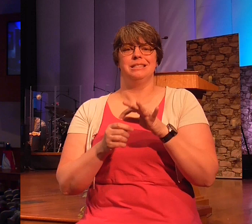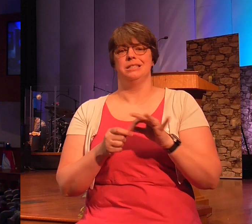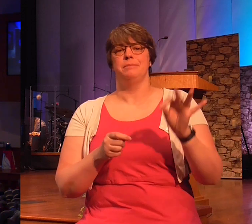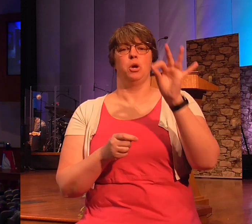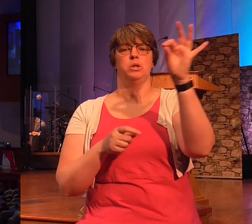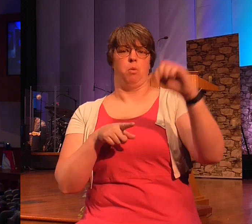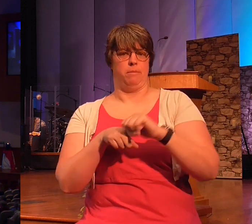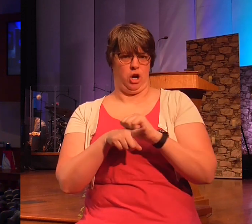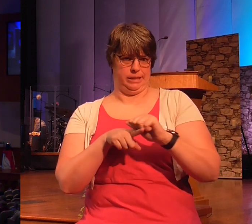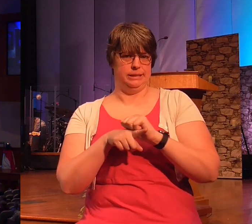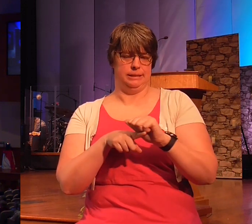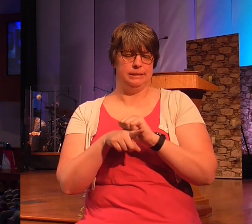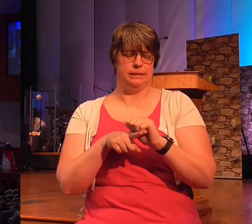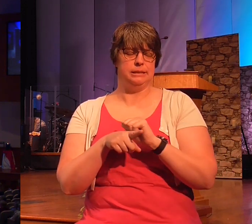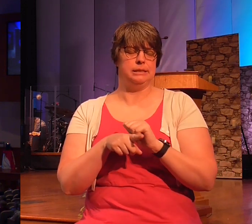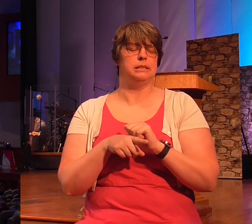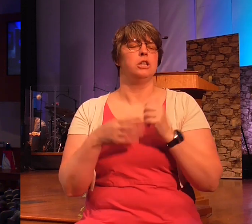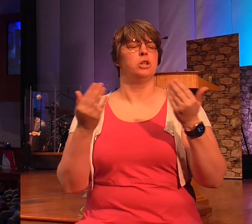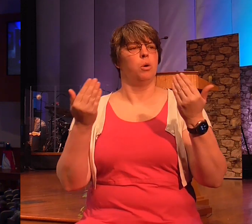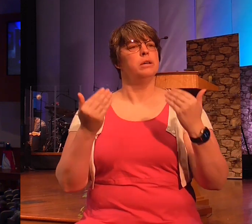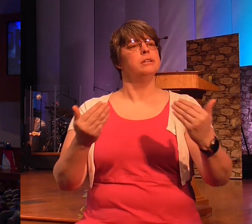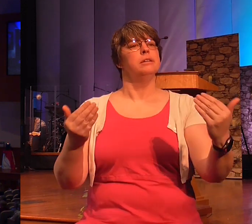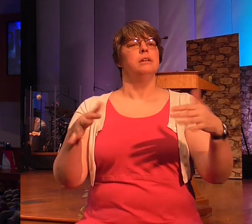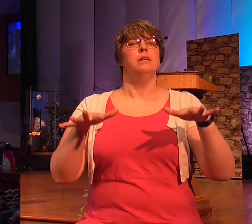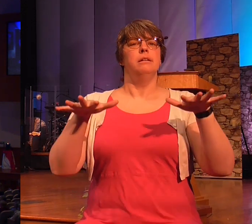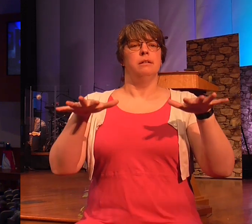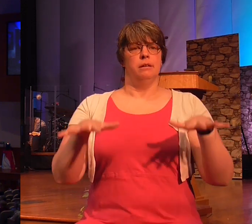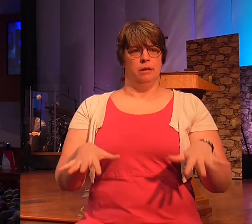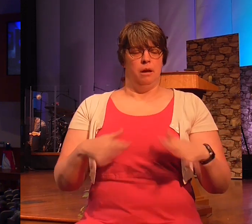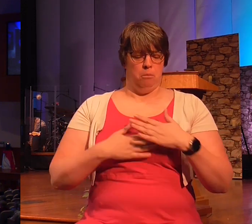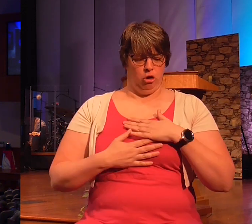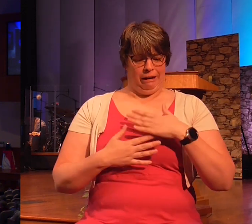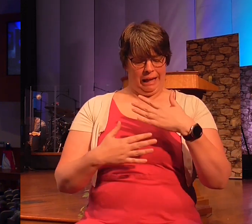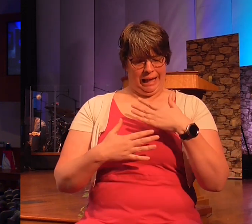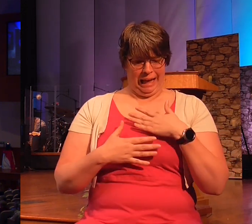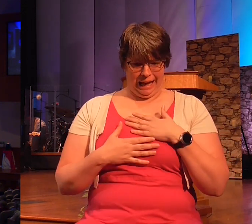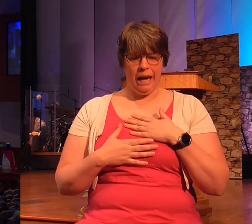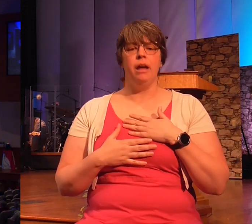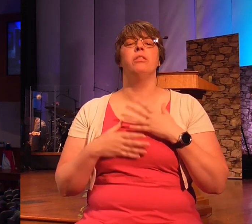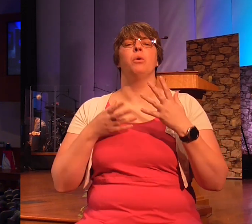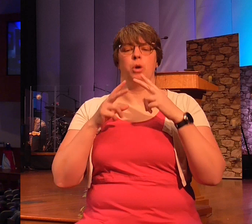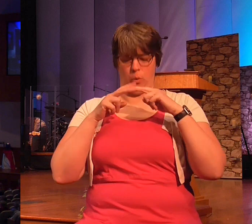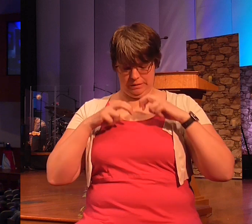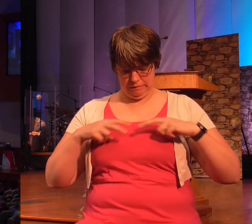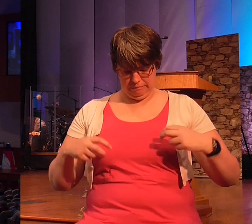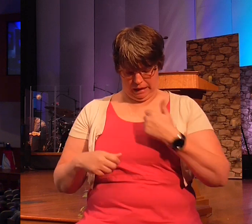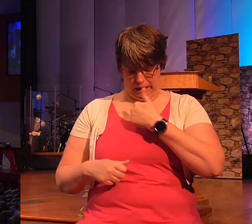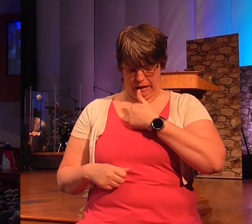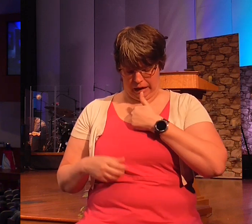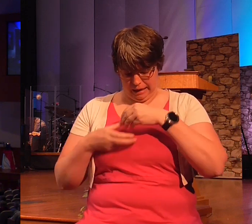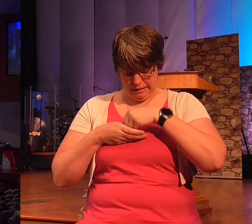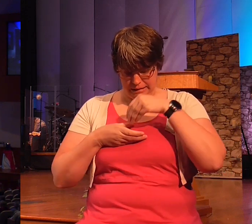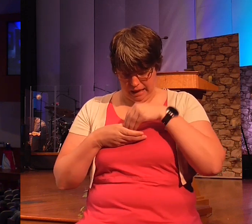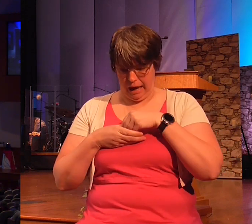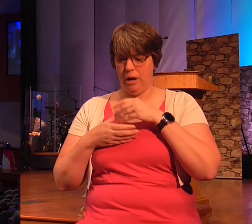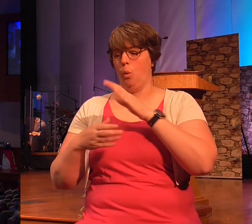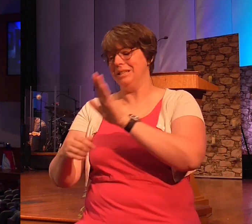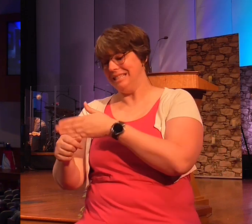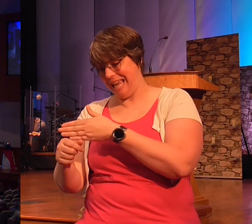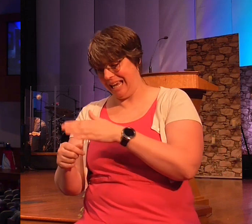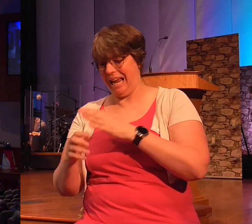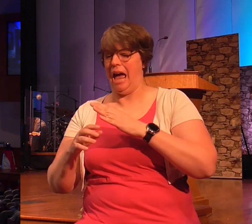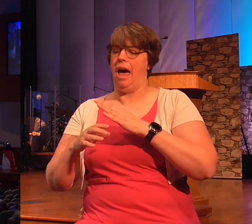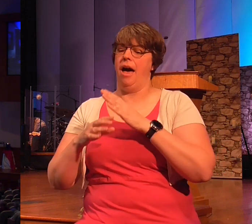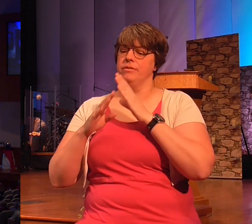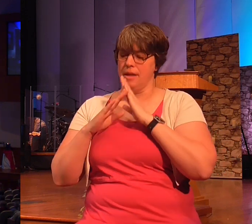together also. So we invite you to sit back, take a few deep breaths, let us go within. We're going to sing, have some silence, and Reverend